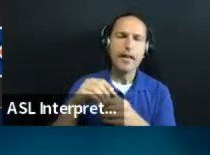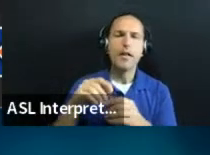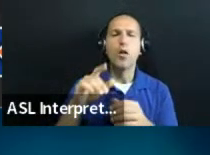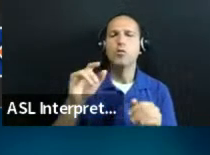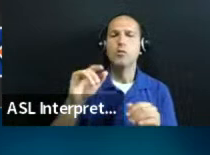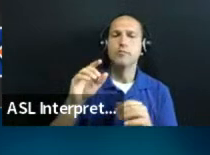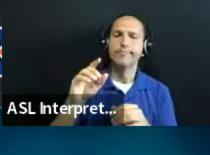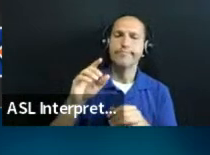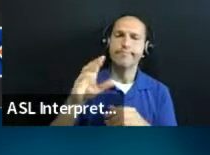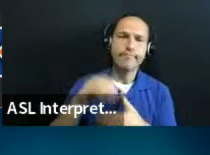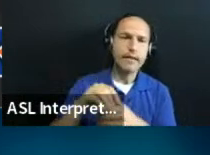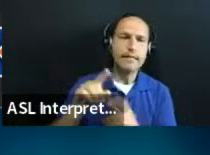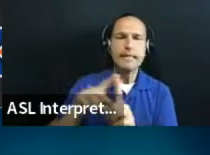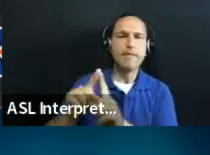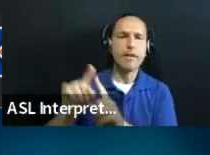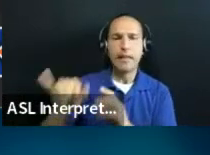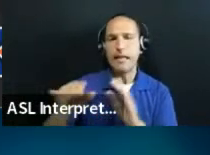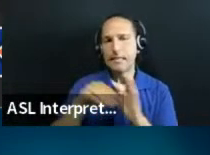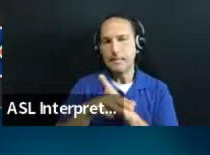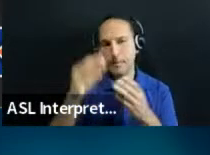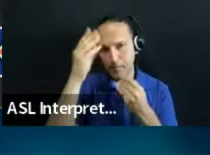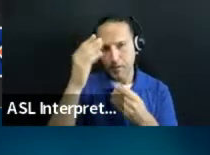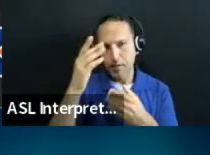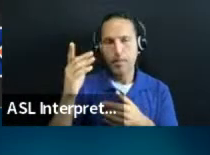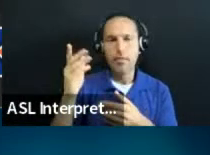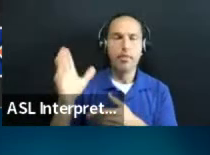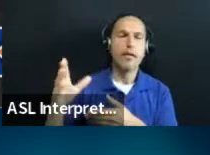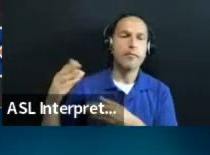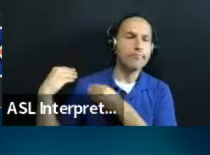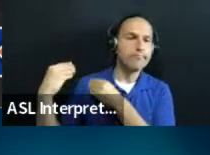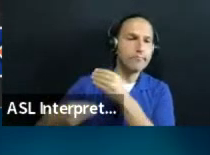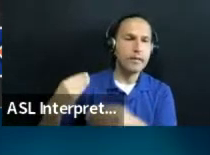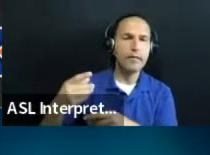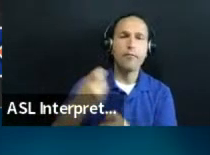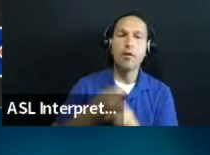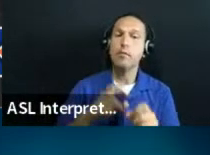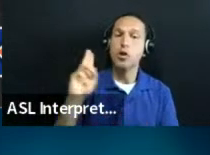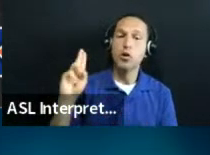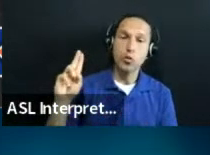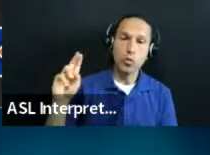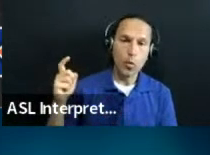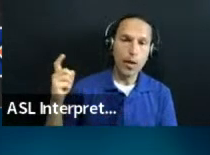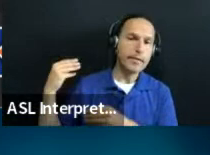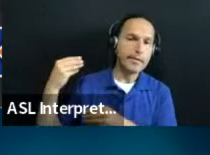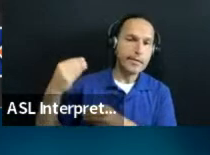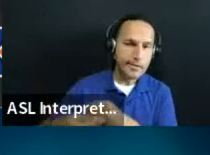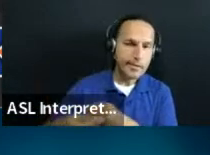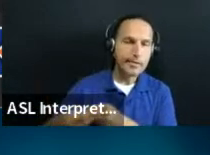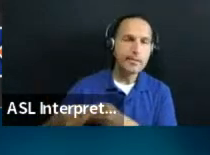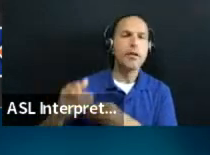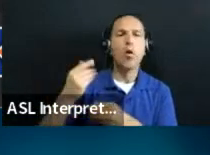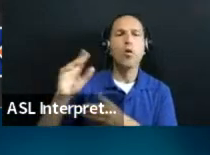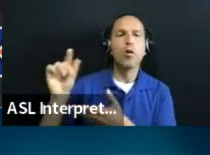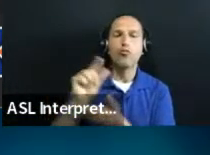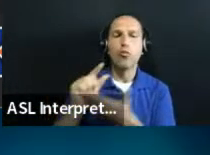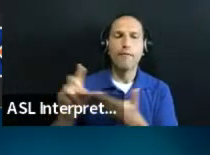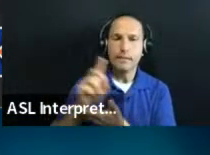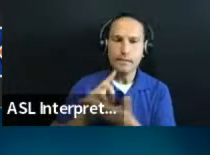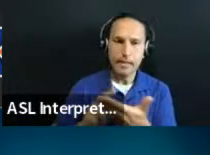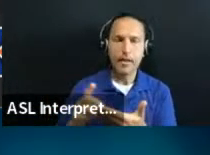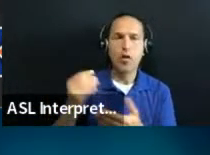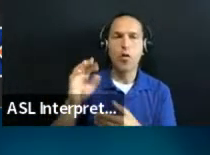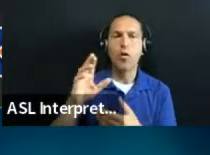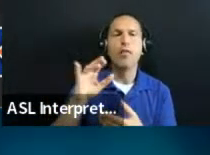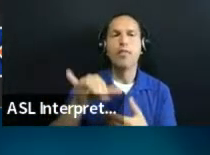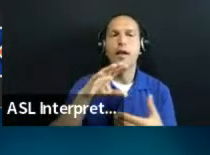the accessibility information that is passed down to them from UX or design, graphic design, or